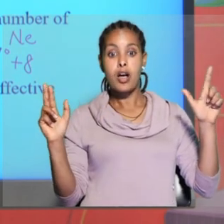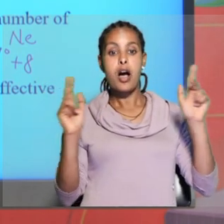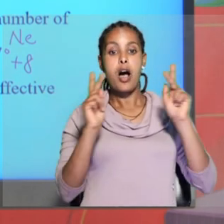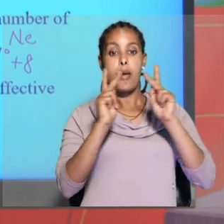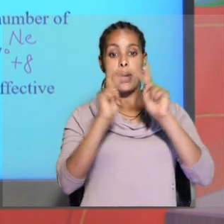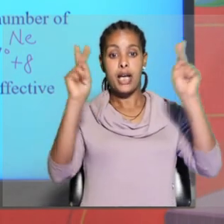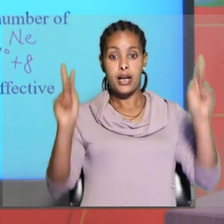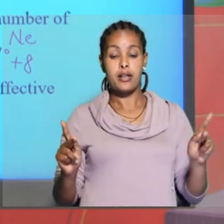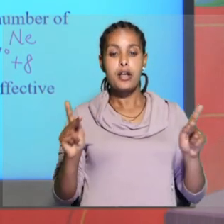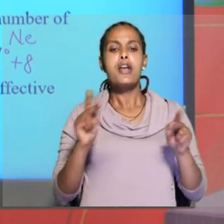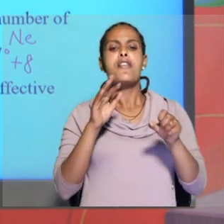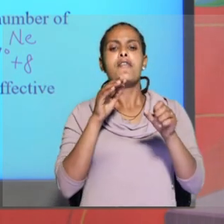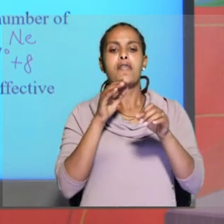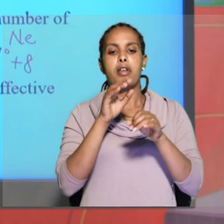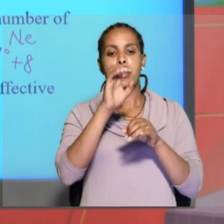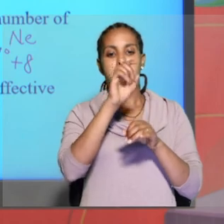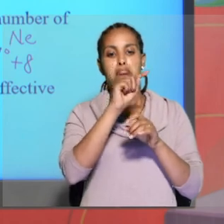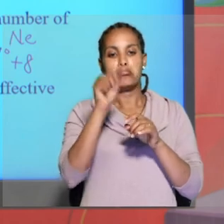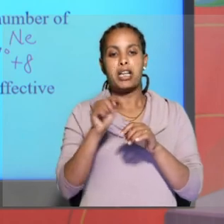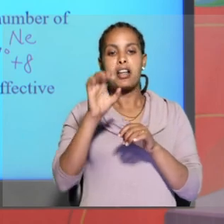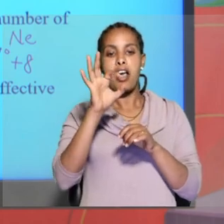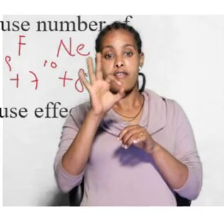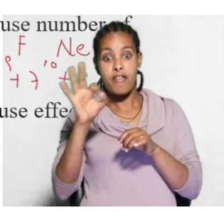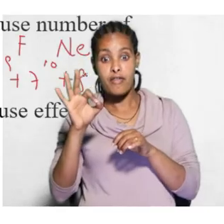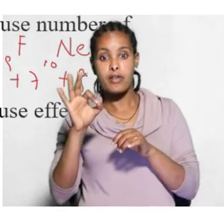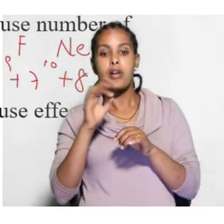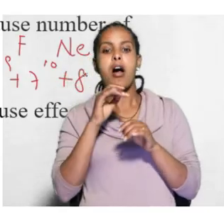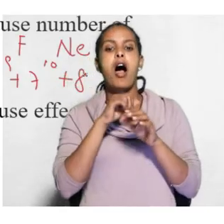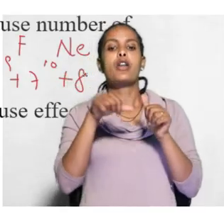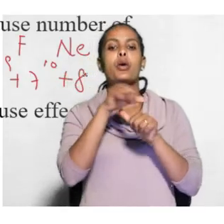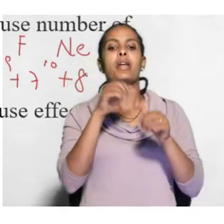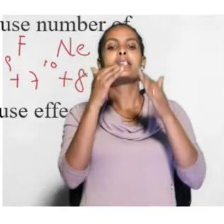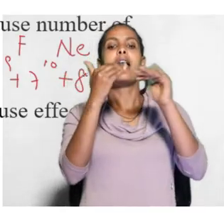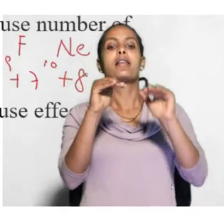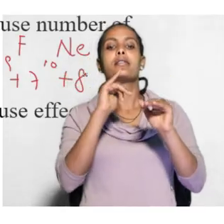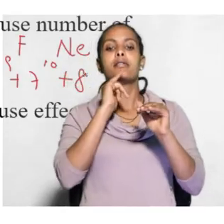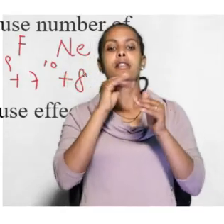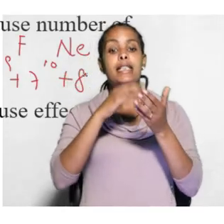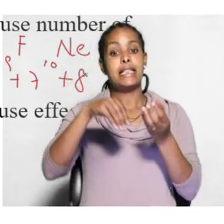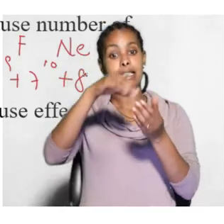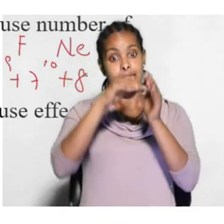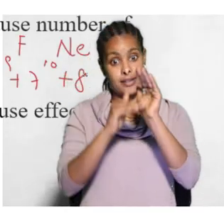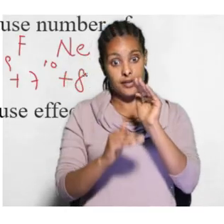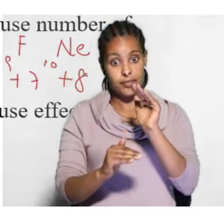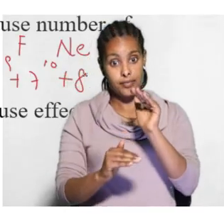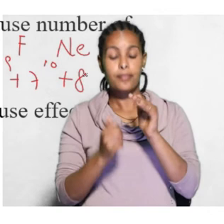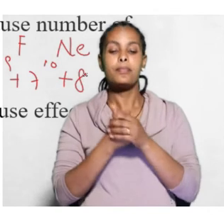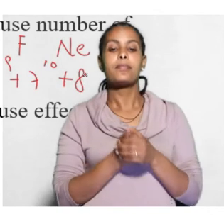the effective nuclear charge increases. Therefore, atomic size decreases.